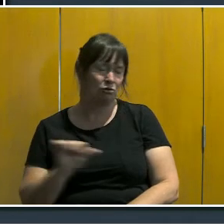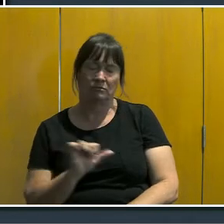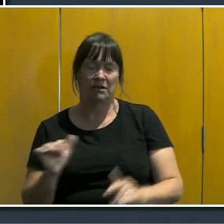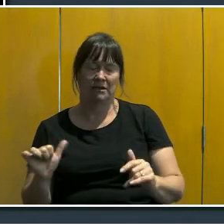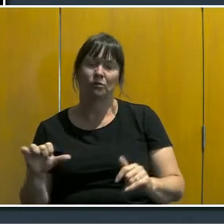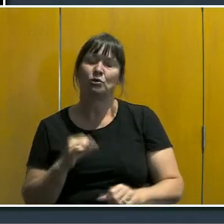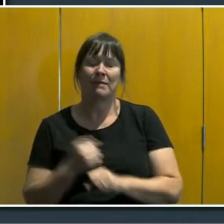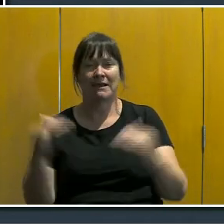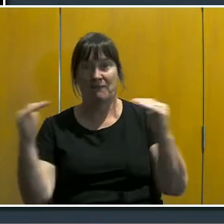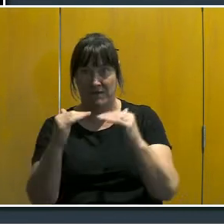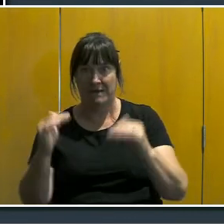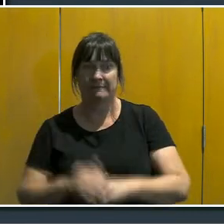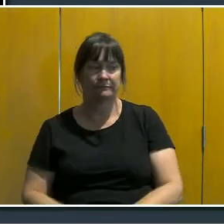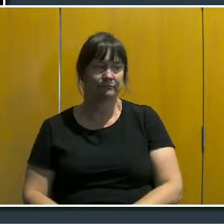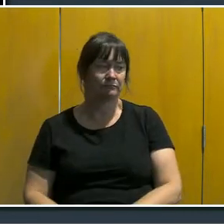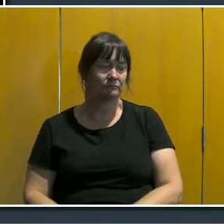Thank you, Joy.